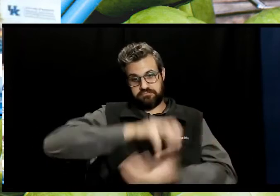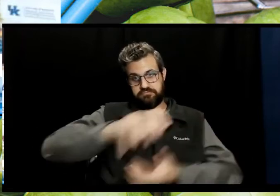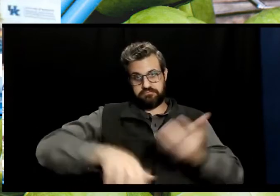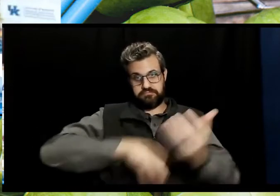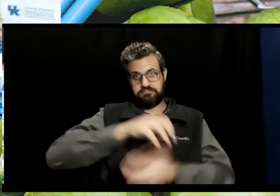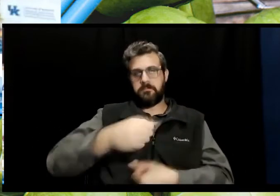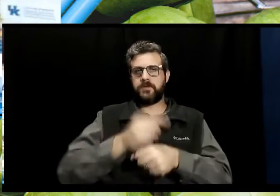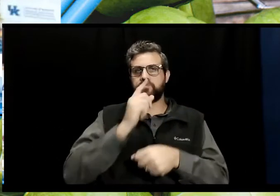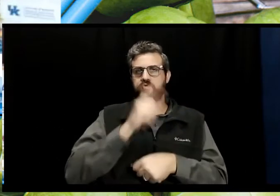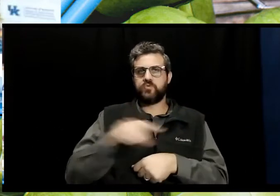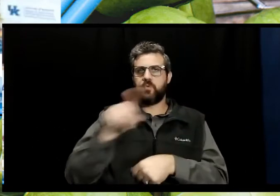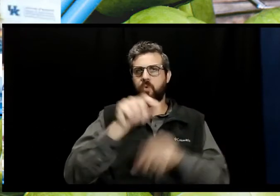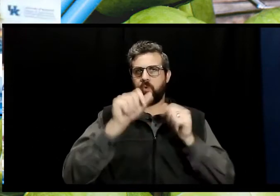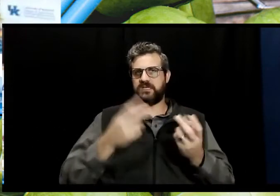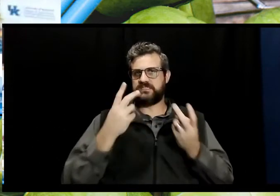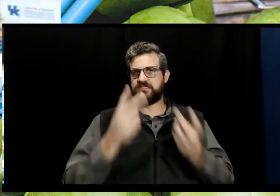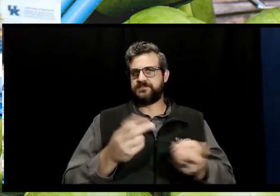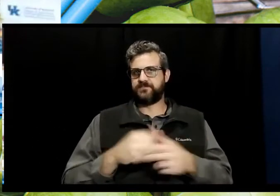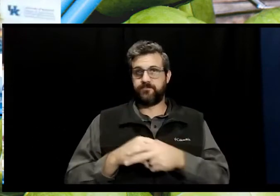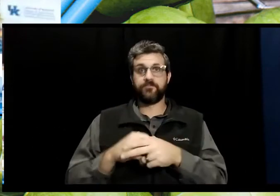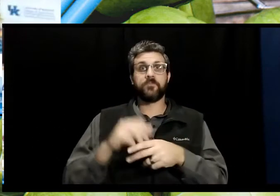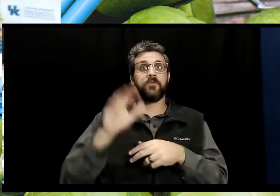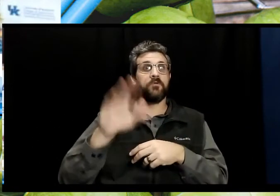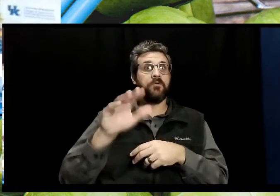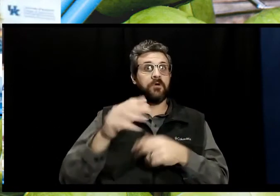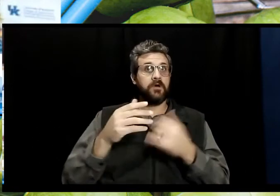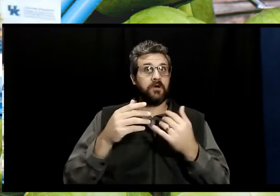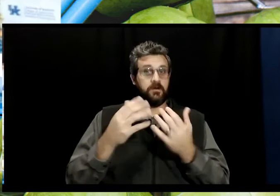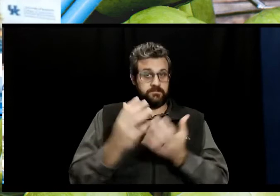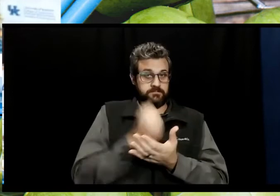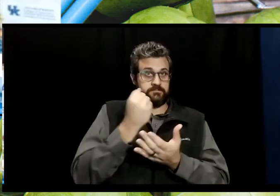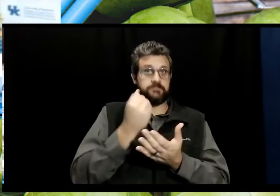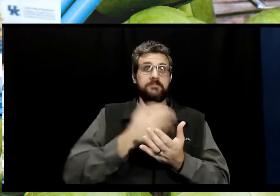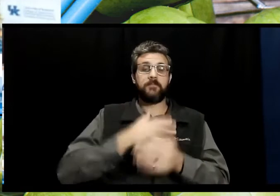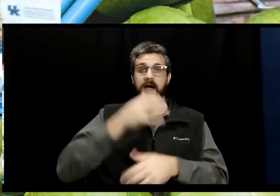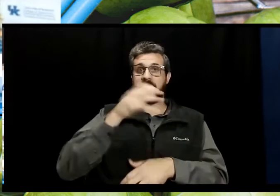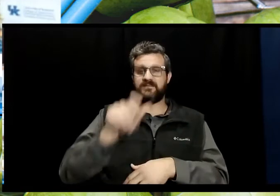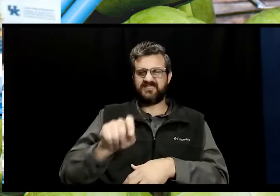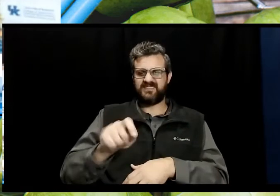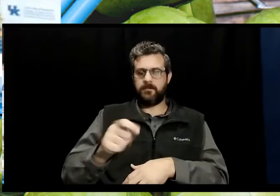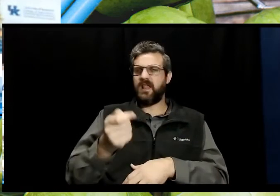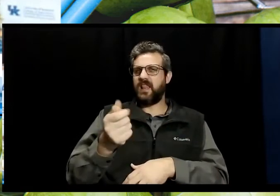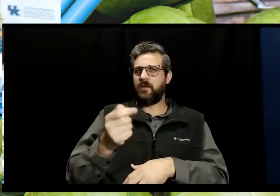can see. Now, during this part, I am going to turn up my heat just a little bit.